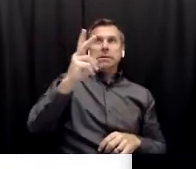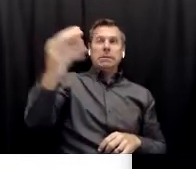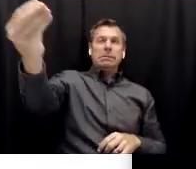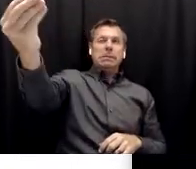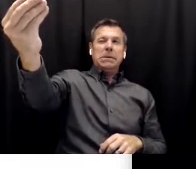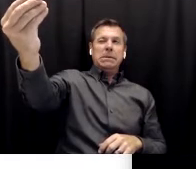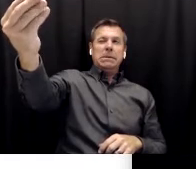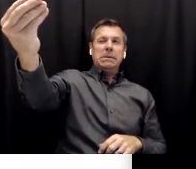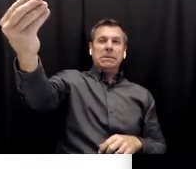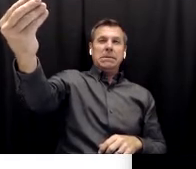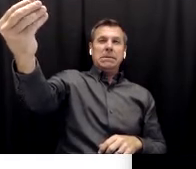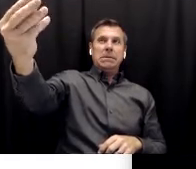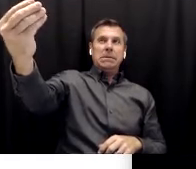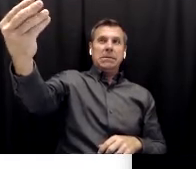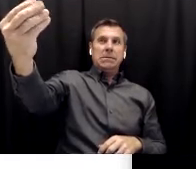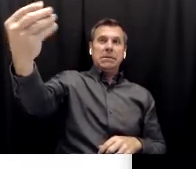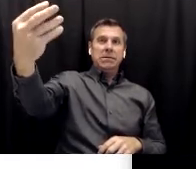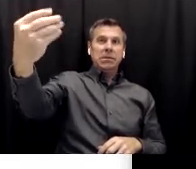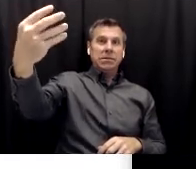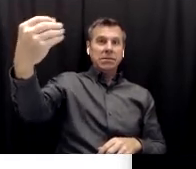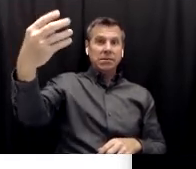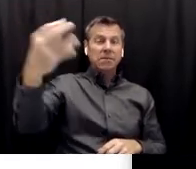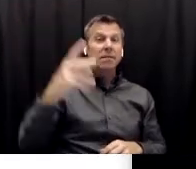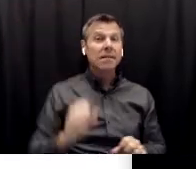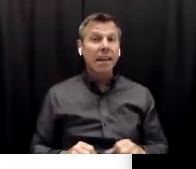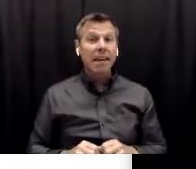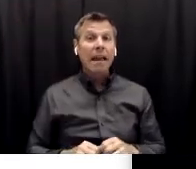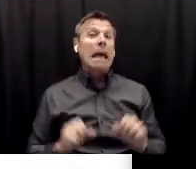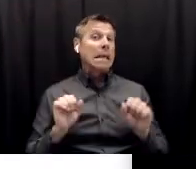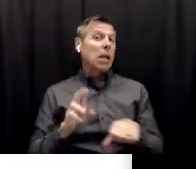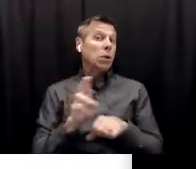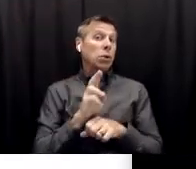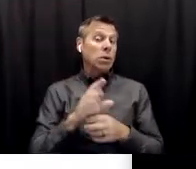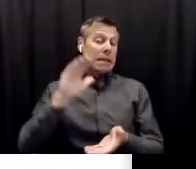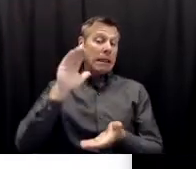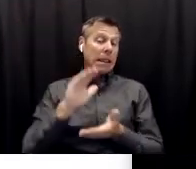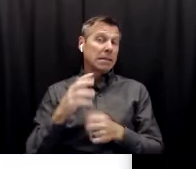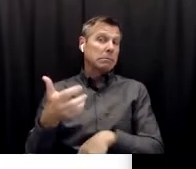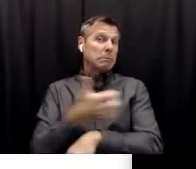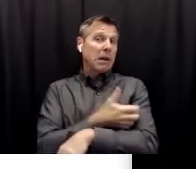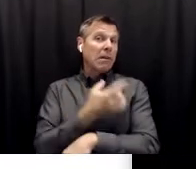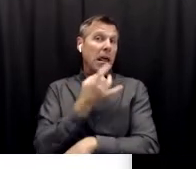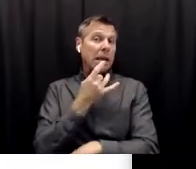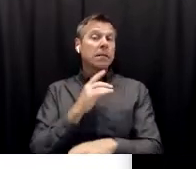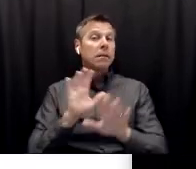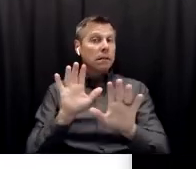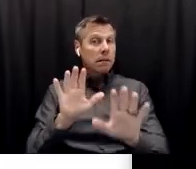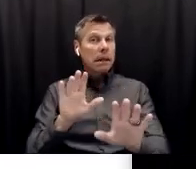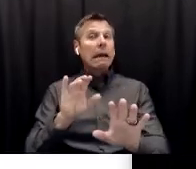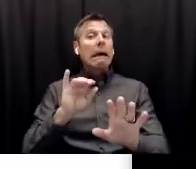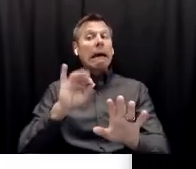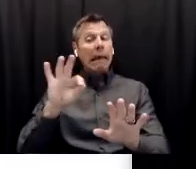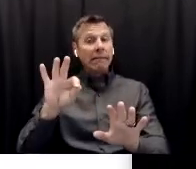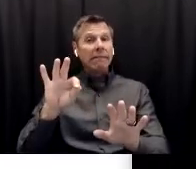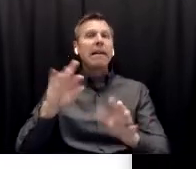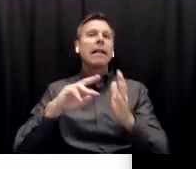Now you can use lights that are not nearly as strong, but only if it's in the interest of safety can